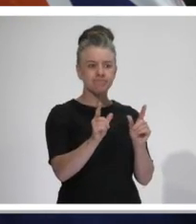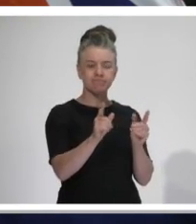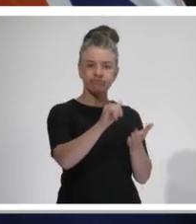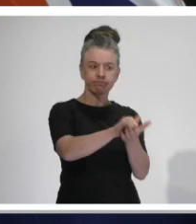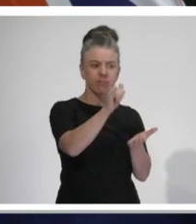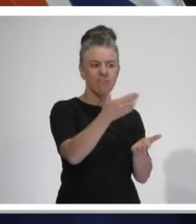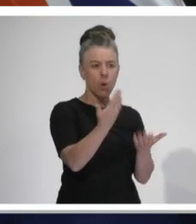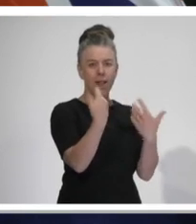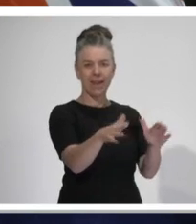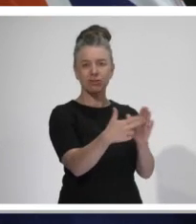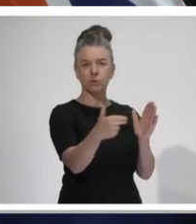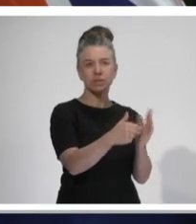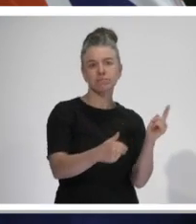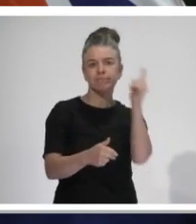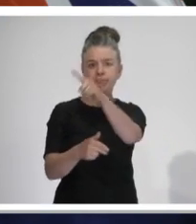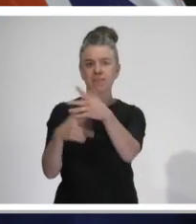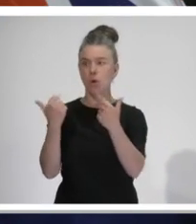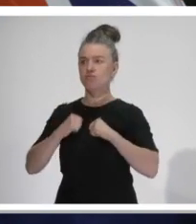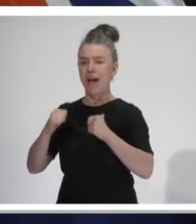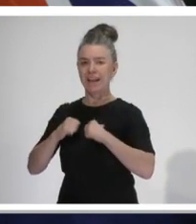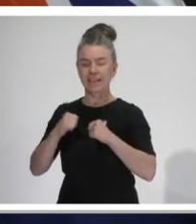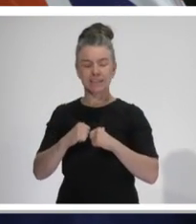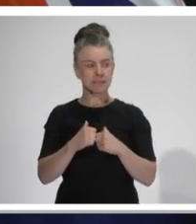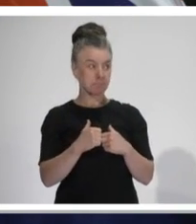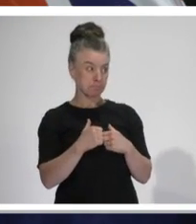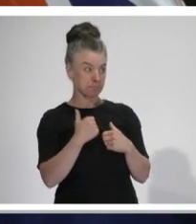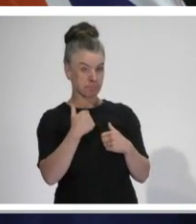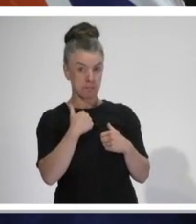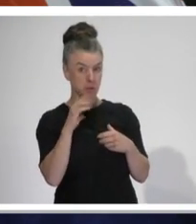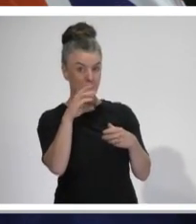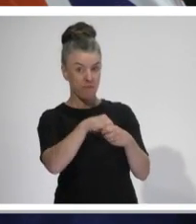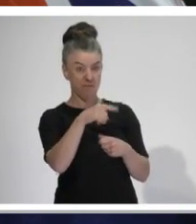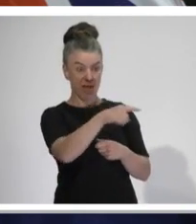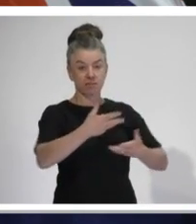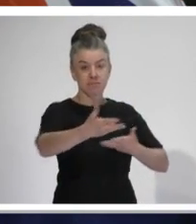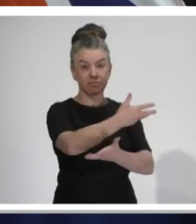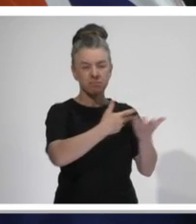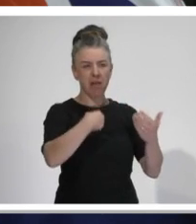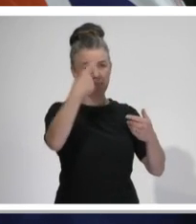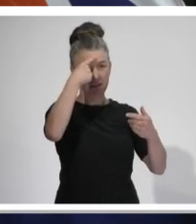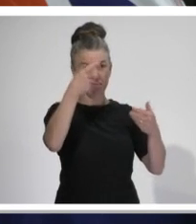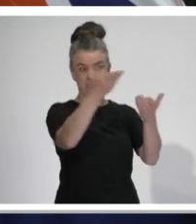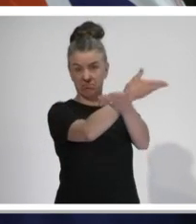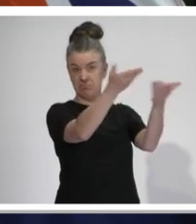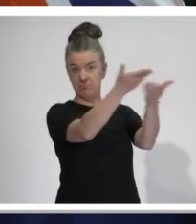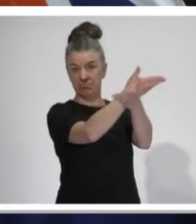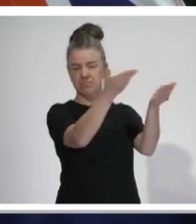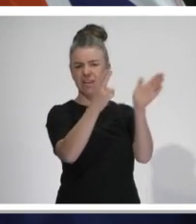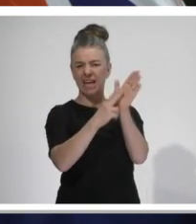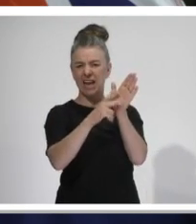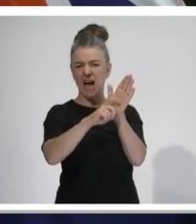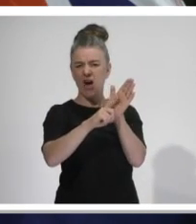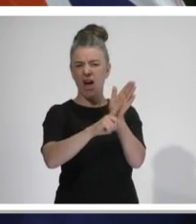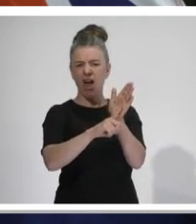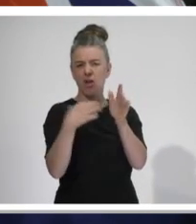any discussions about that. I believe there may have been some high-level discussions between some people working on behalf of the NRL